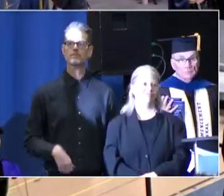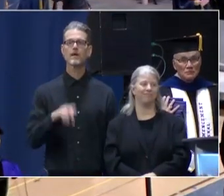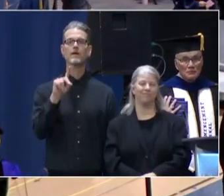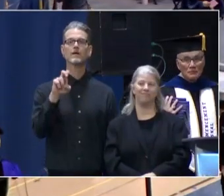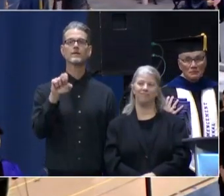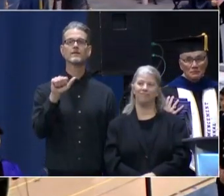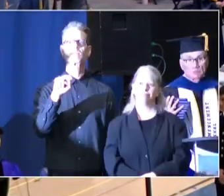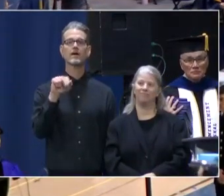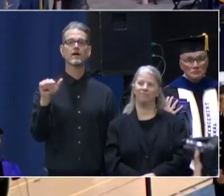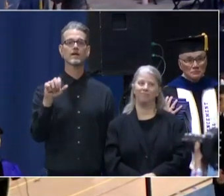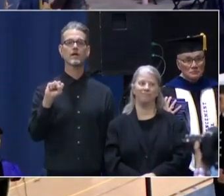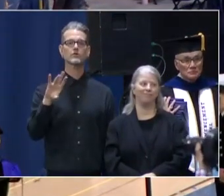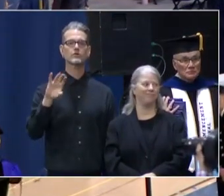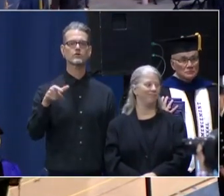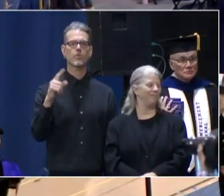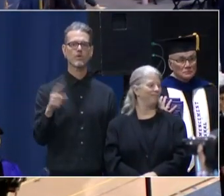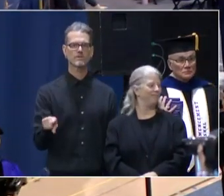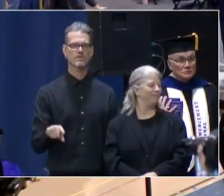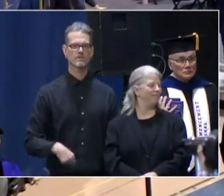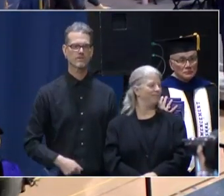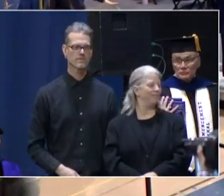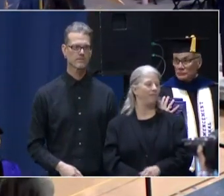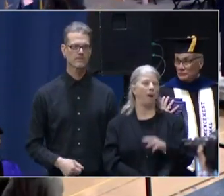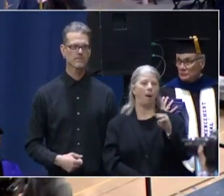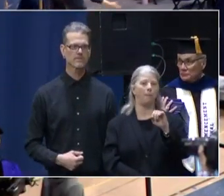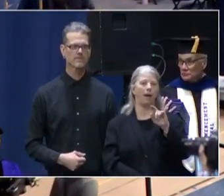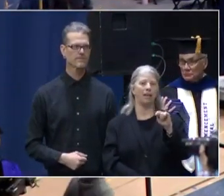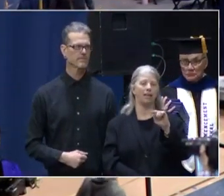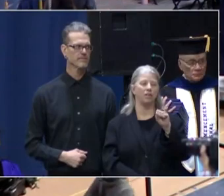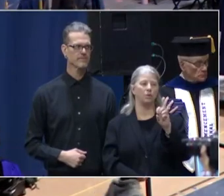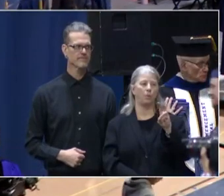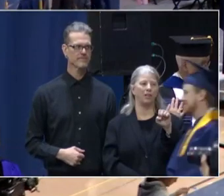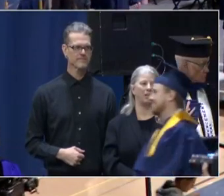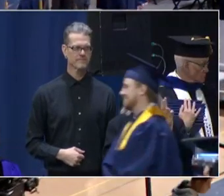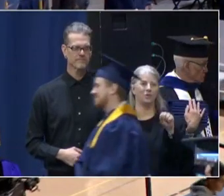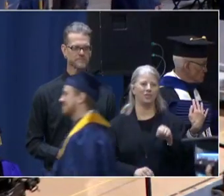Deanna Schwartz. Max Waters.